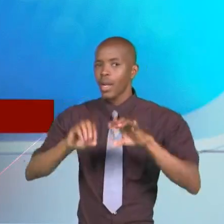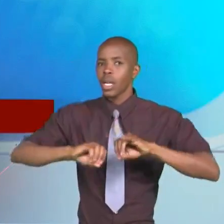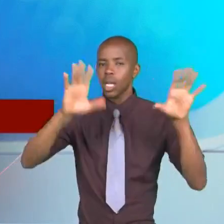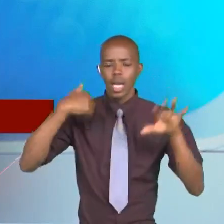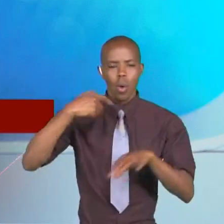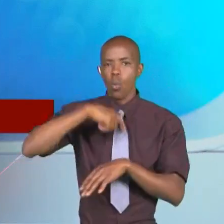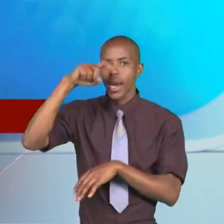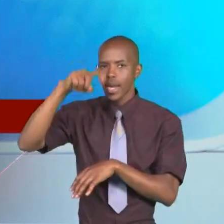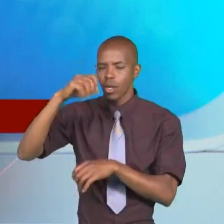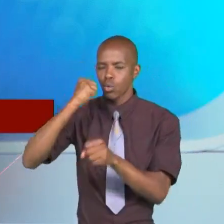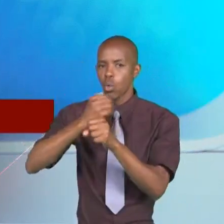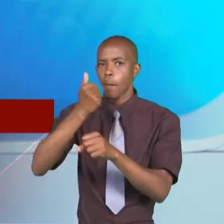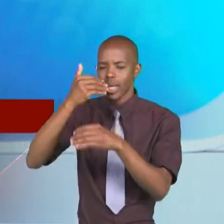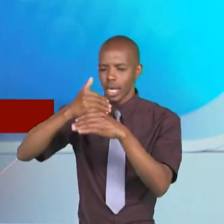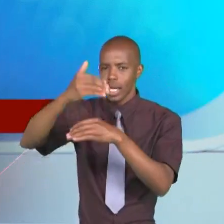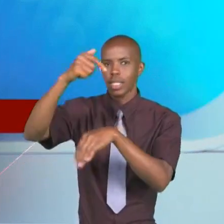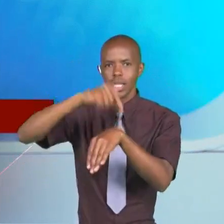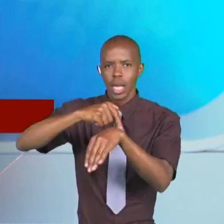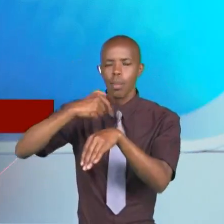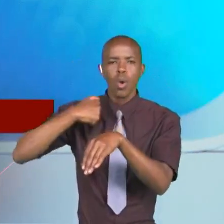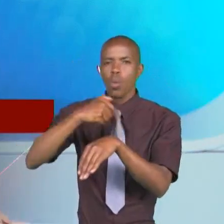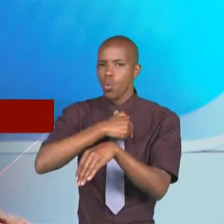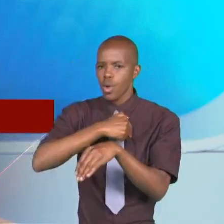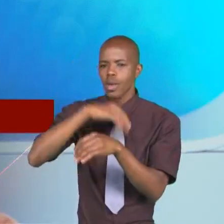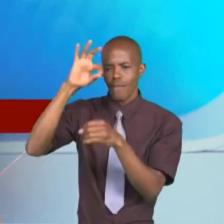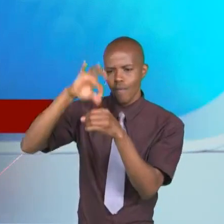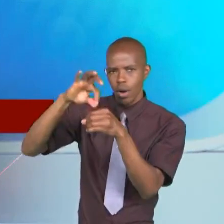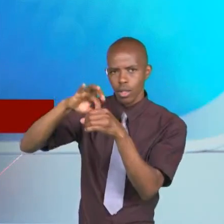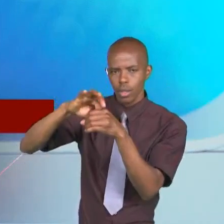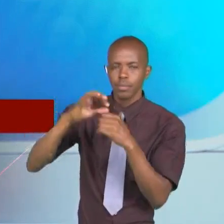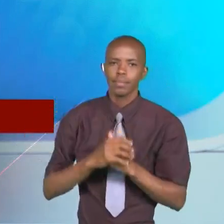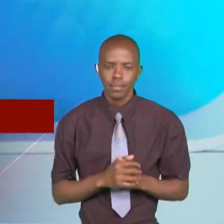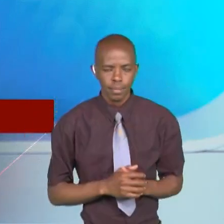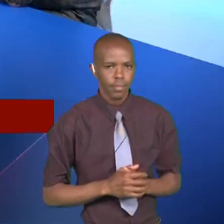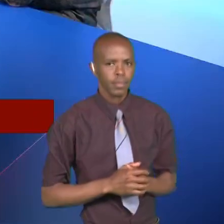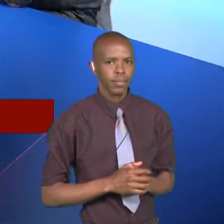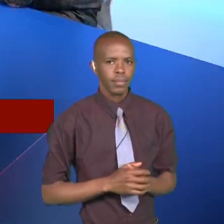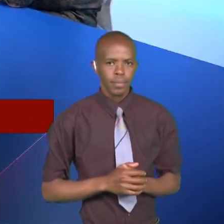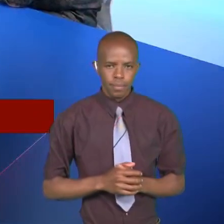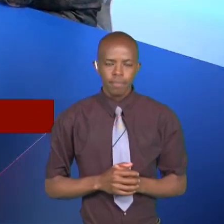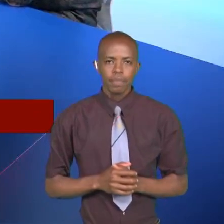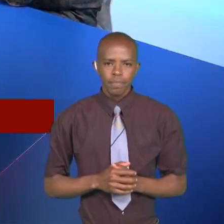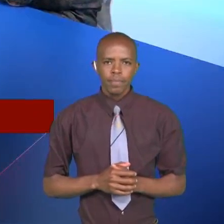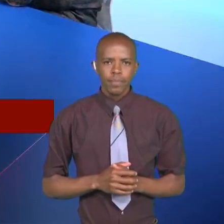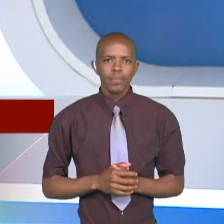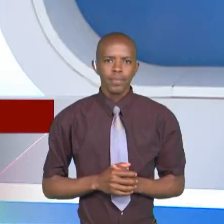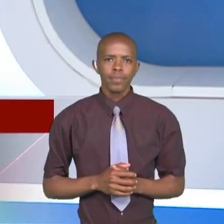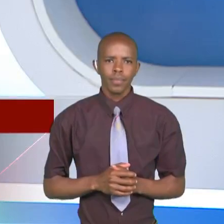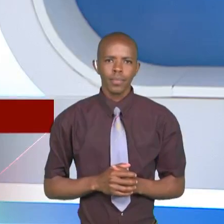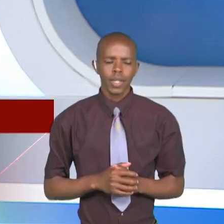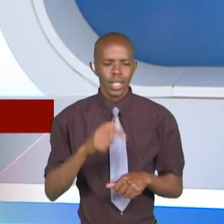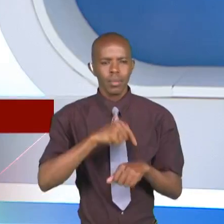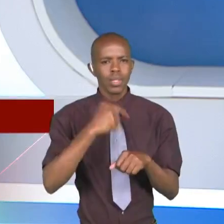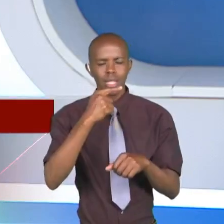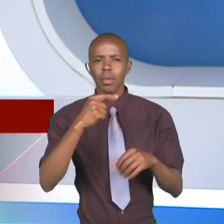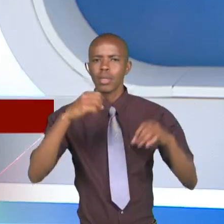need to do better the next time we are given a chance to pick who is supposed to run our affairs. Thank you, Ruth. Honorable Gakuya, you know, when you say devolution